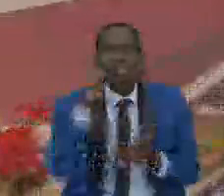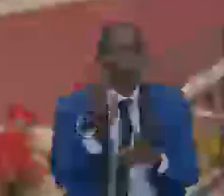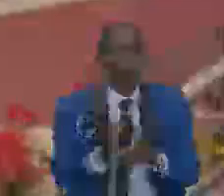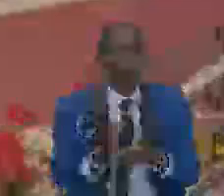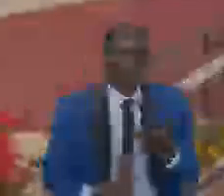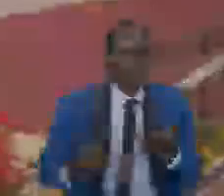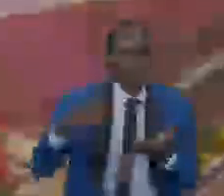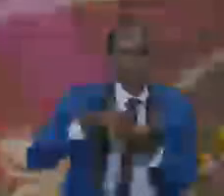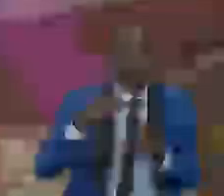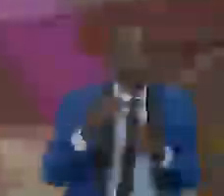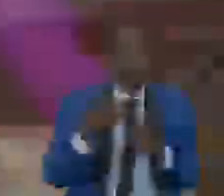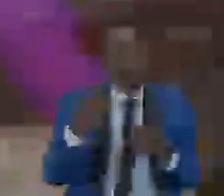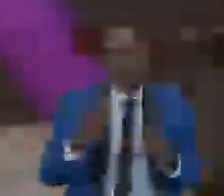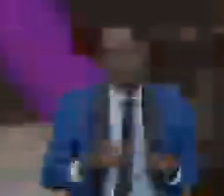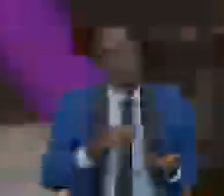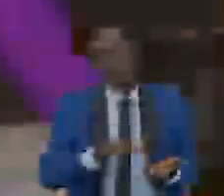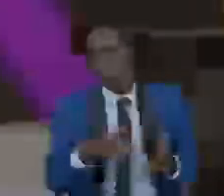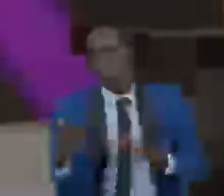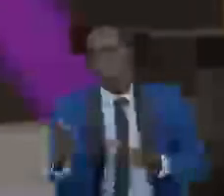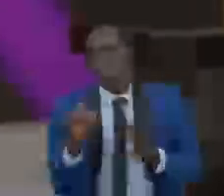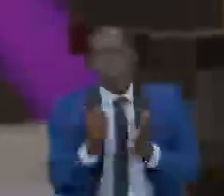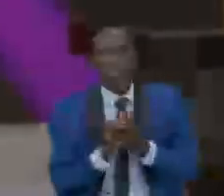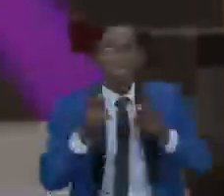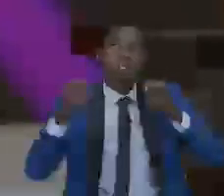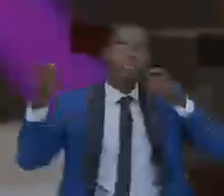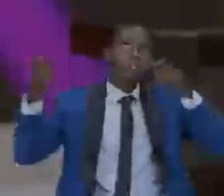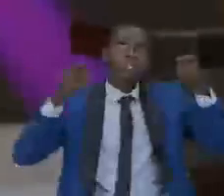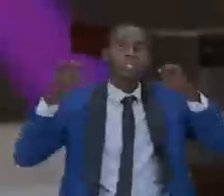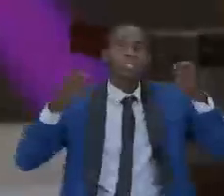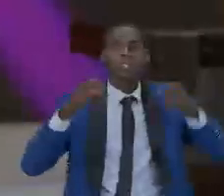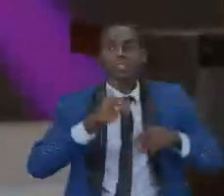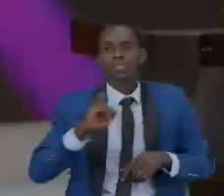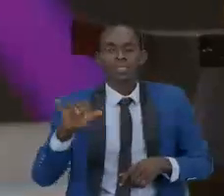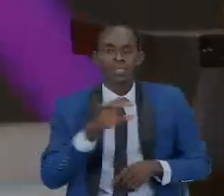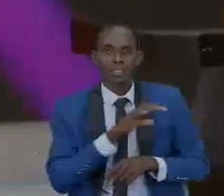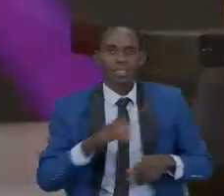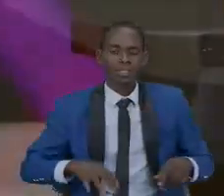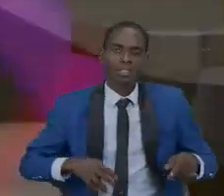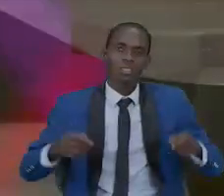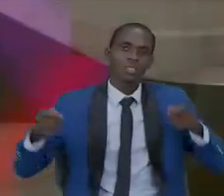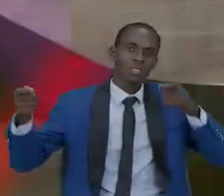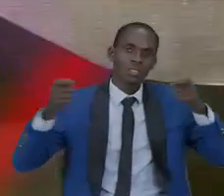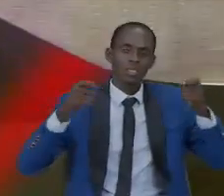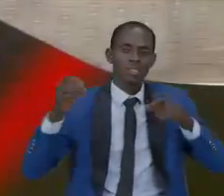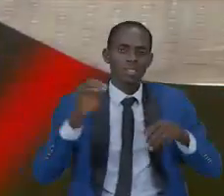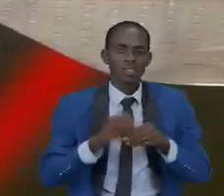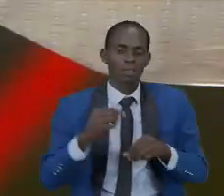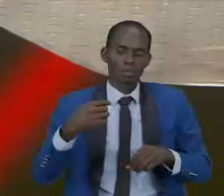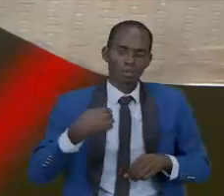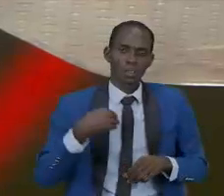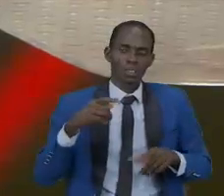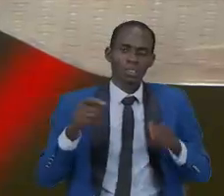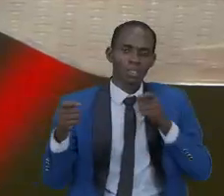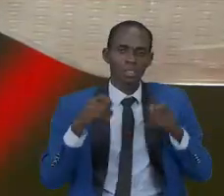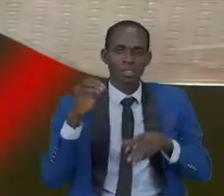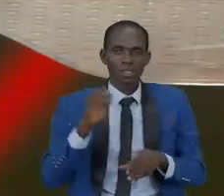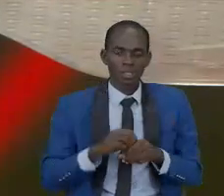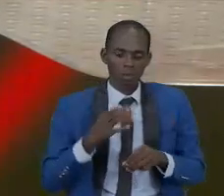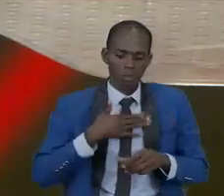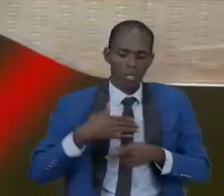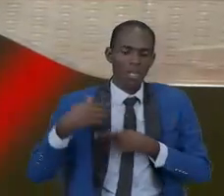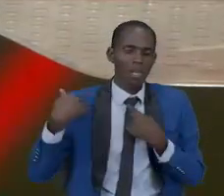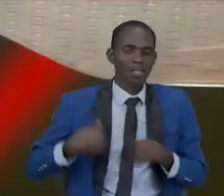that living Christ that reigning Christ He reigns In Me He reigns in my heart he